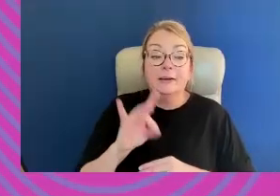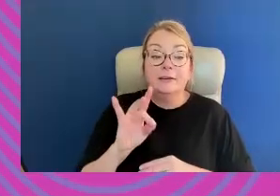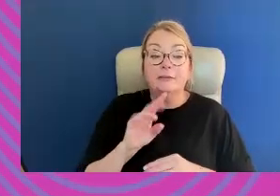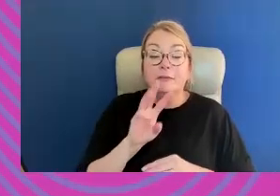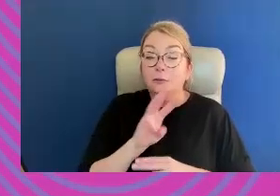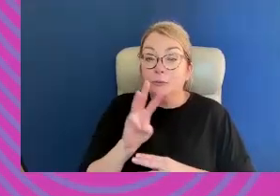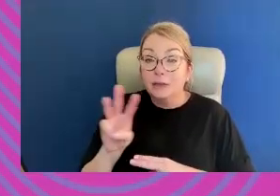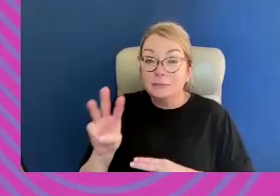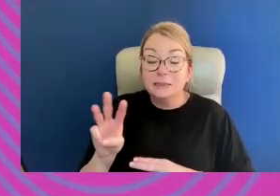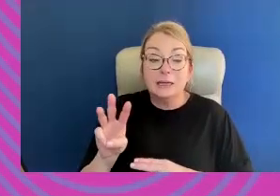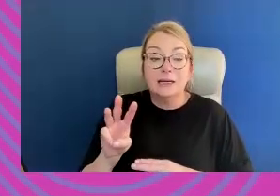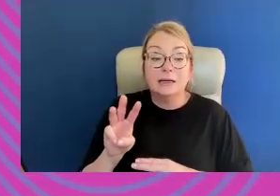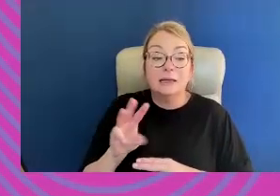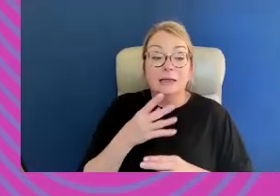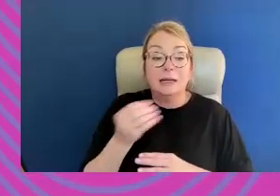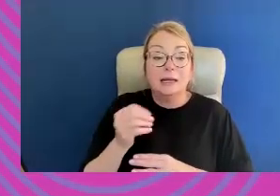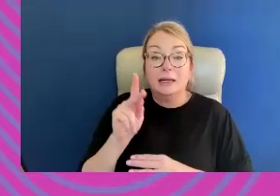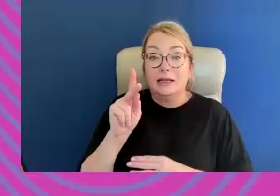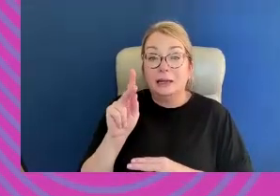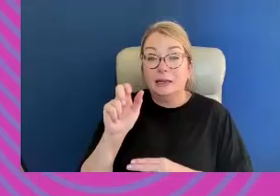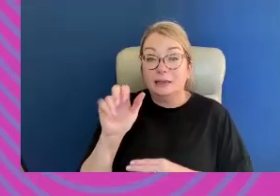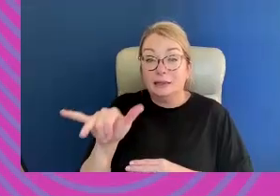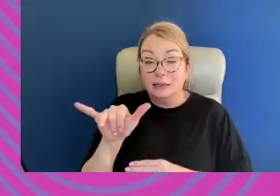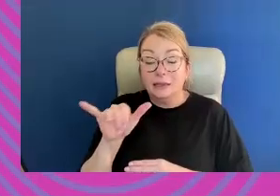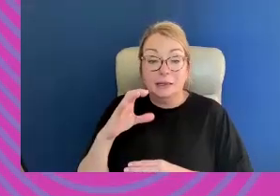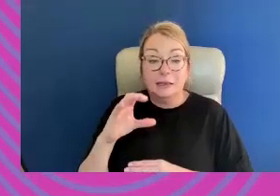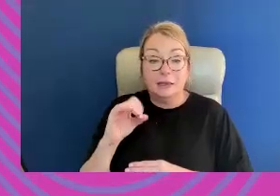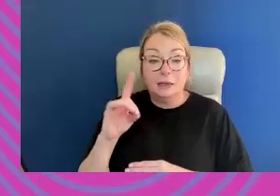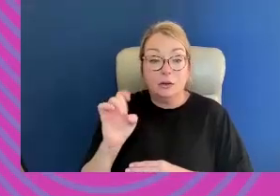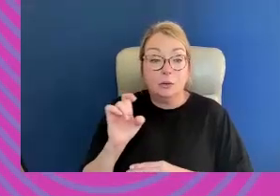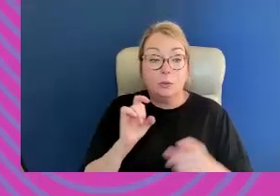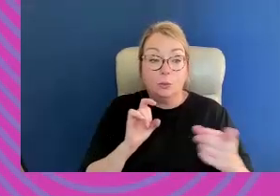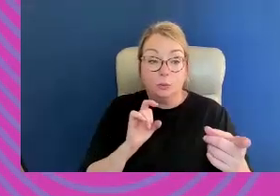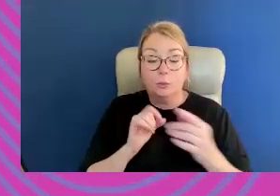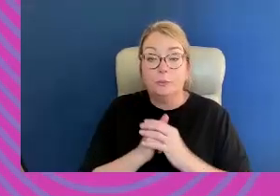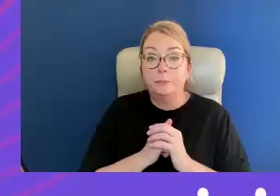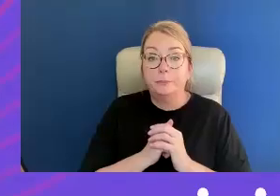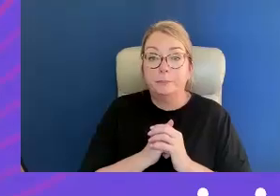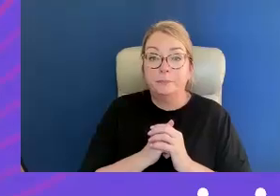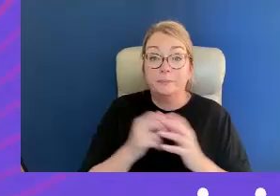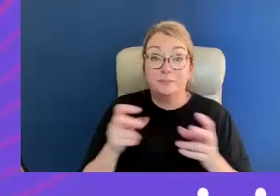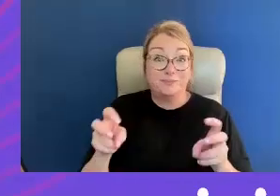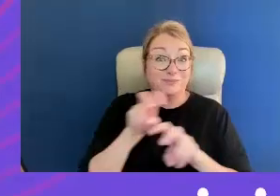website, and that key code is definitely using that CISC group code.